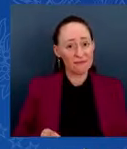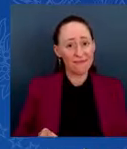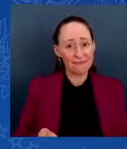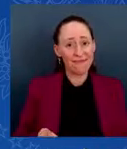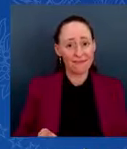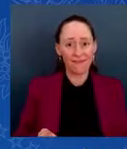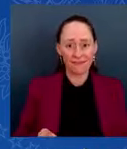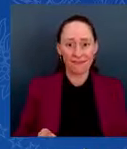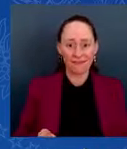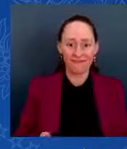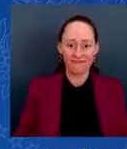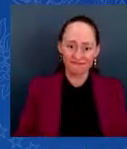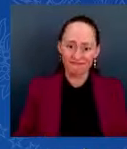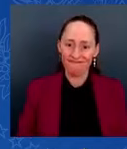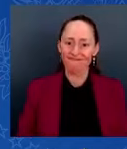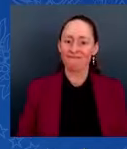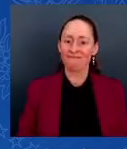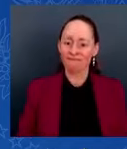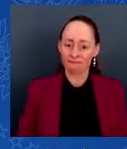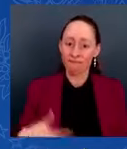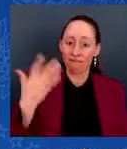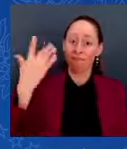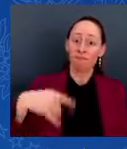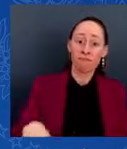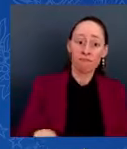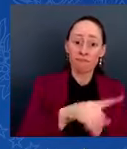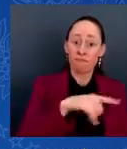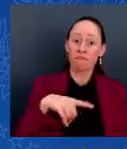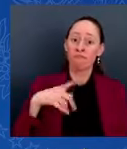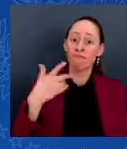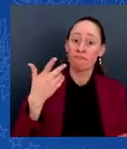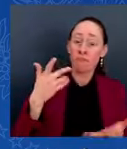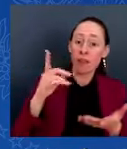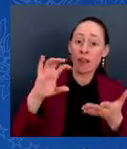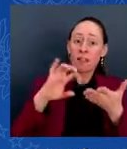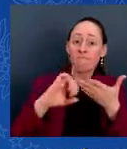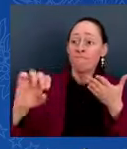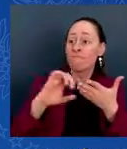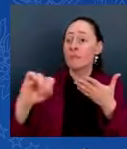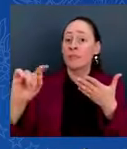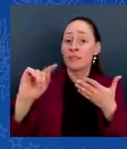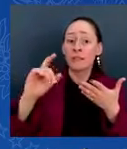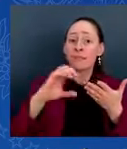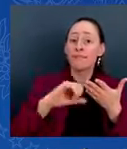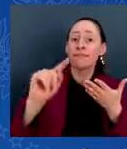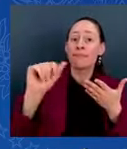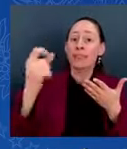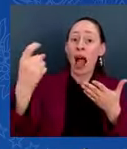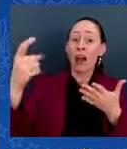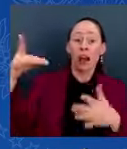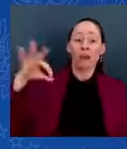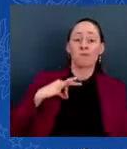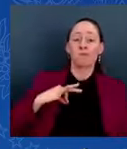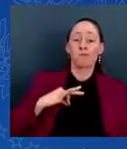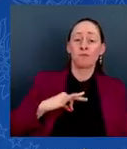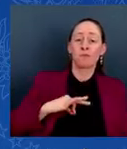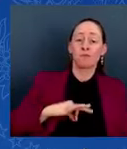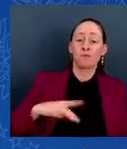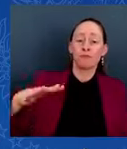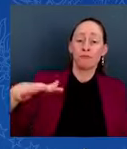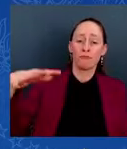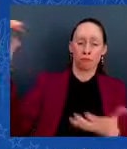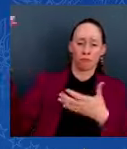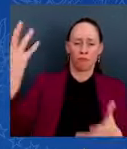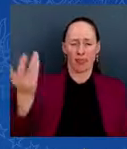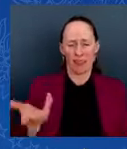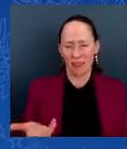that Medicare had to pay before. They're going to pay $35 instead of $400. Folks, and those savings are